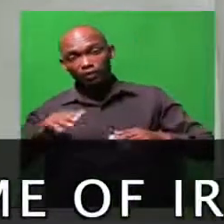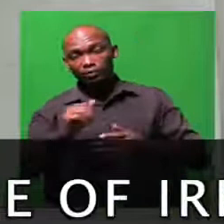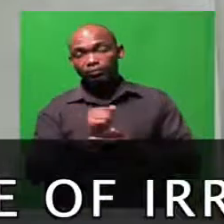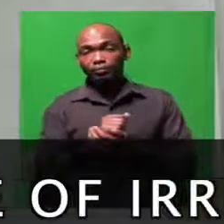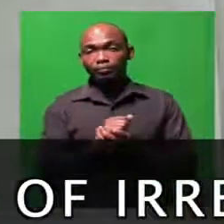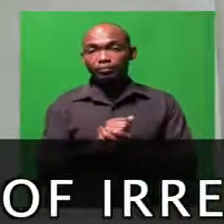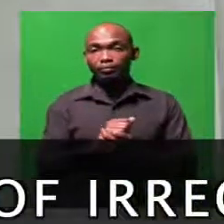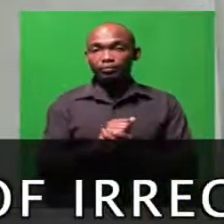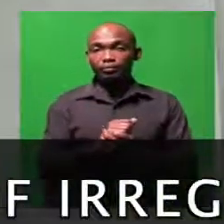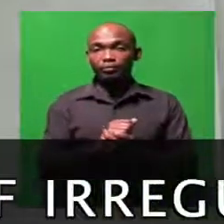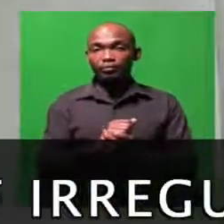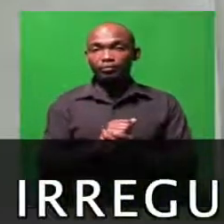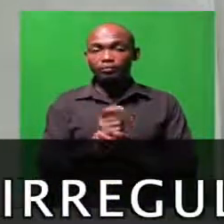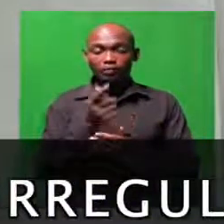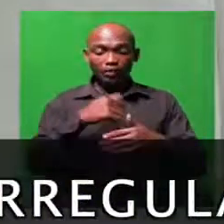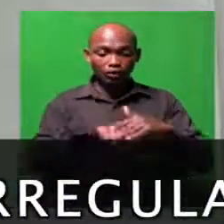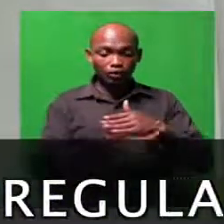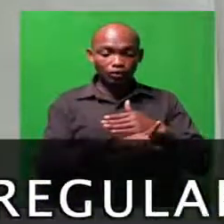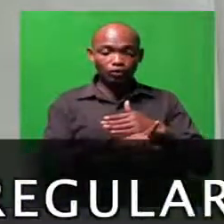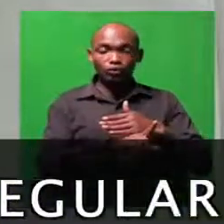overflowing